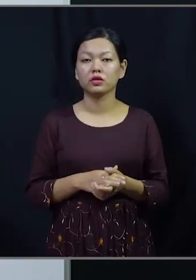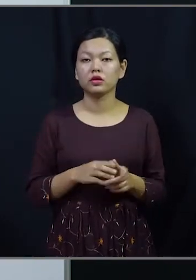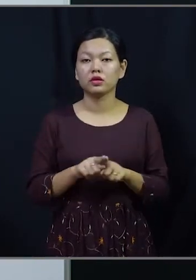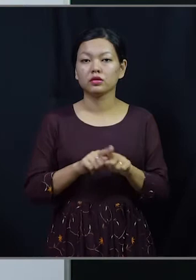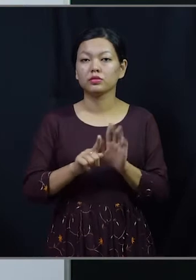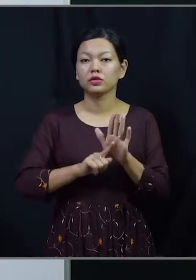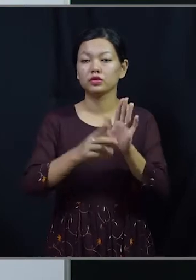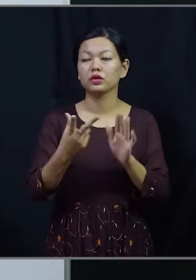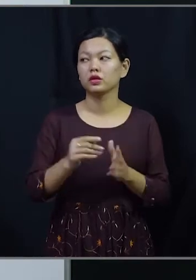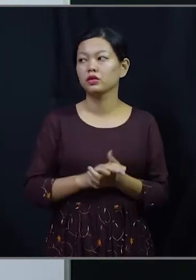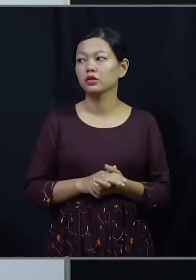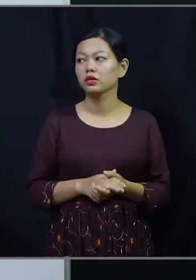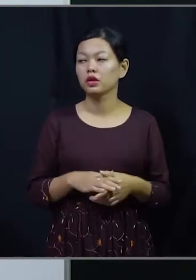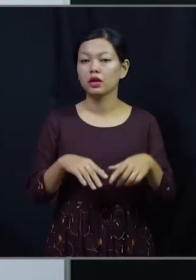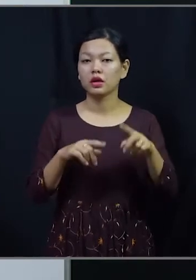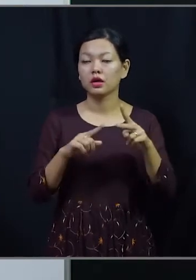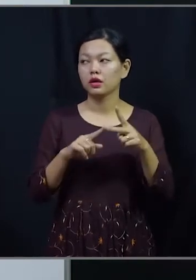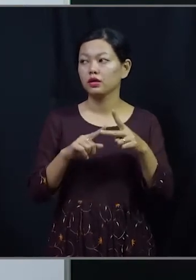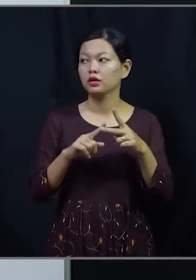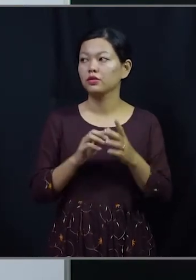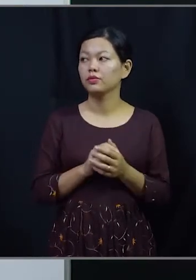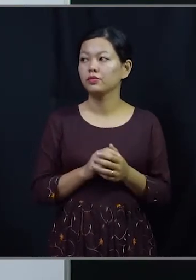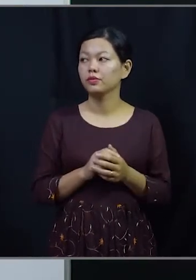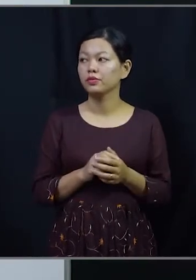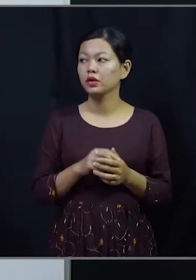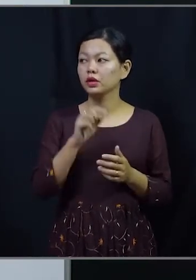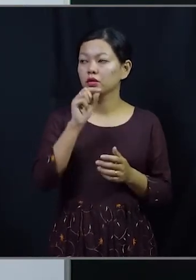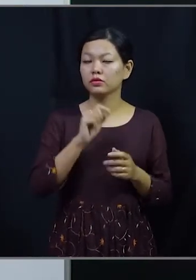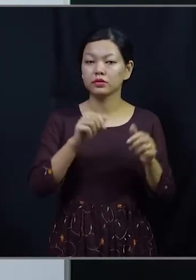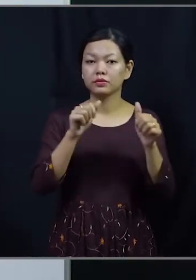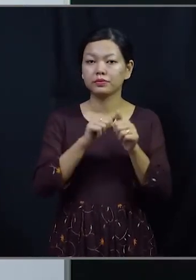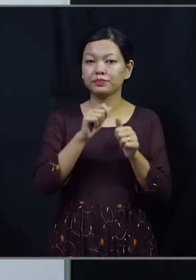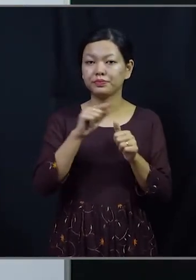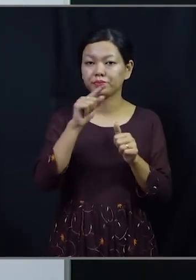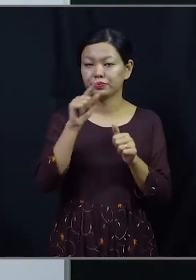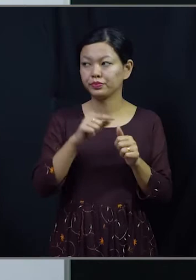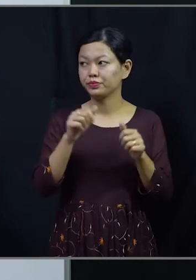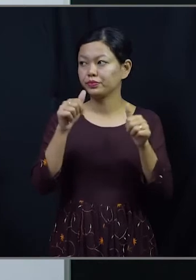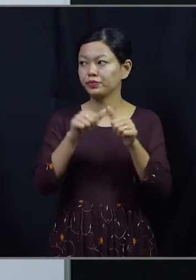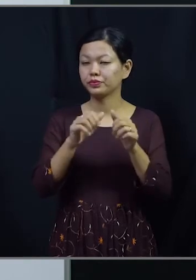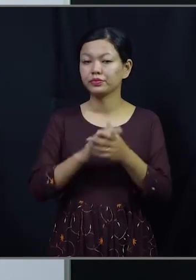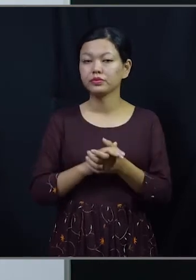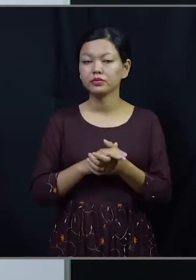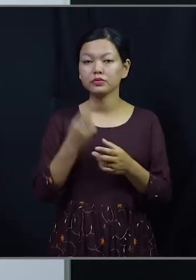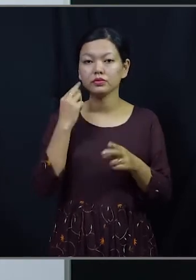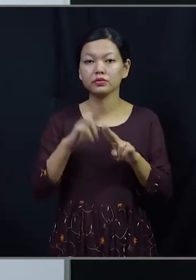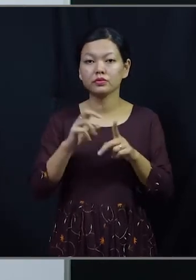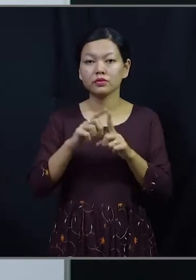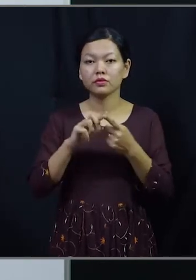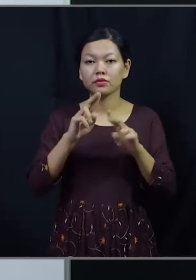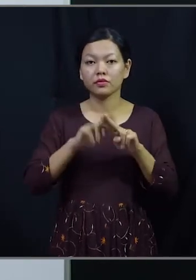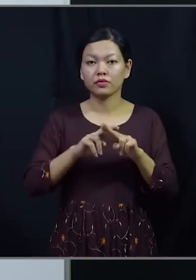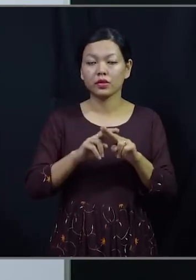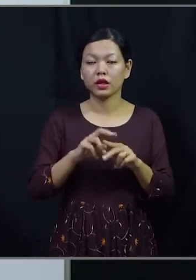function from A on to A onto A, if it is defined as I